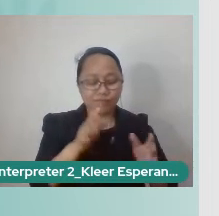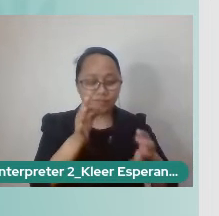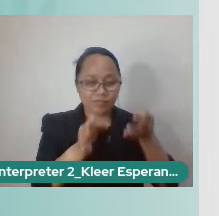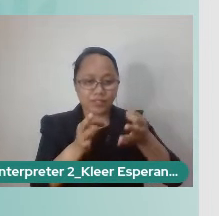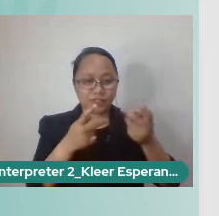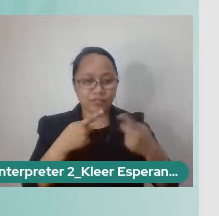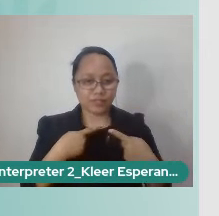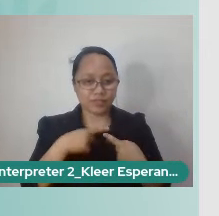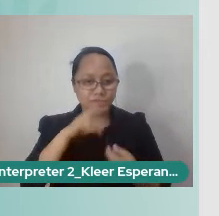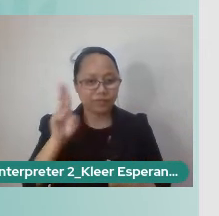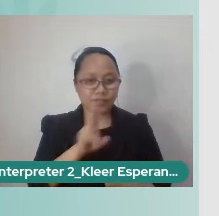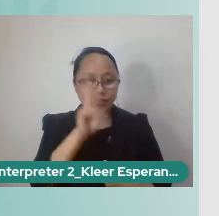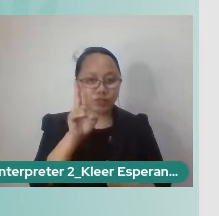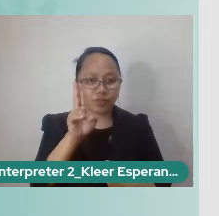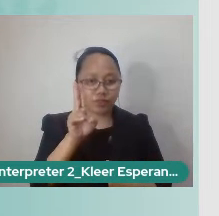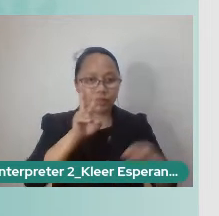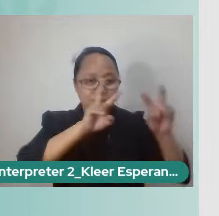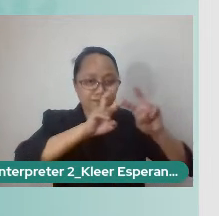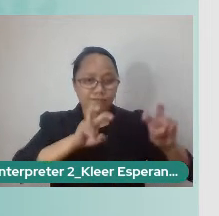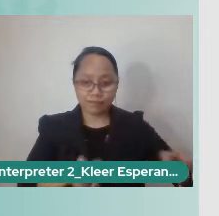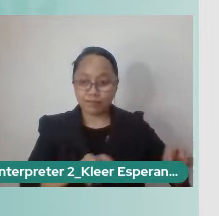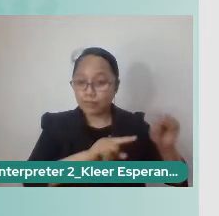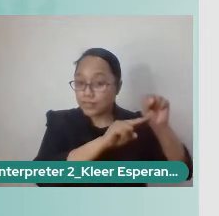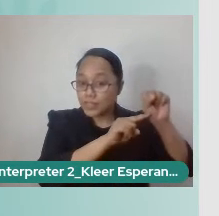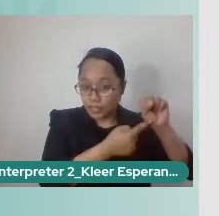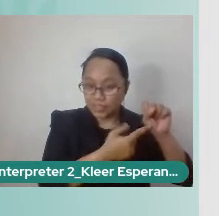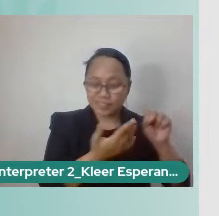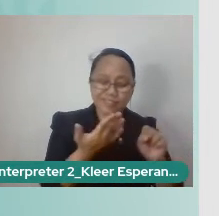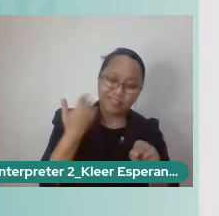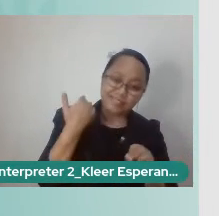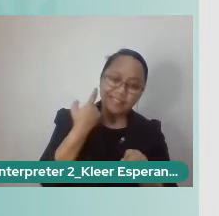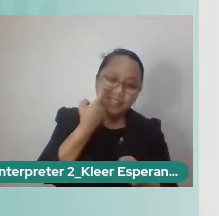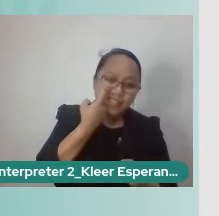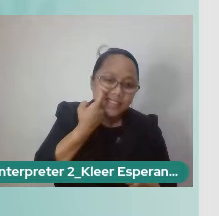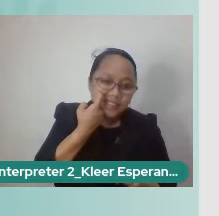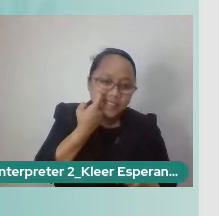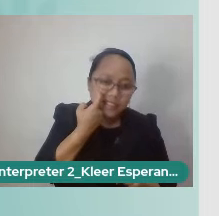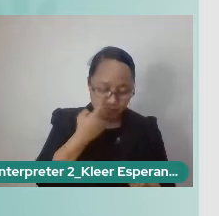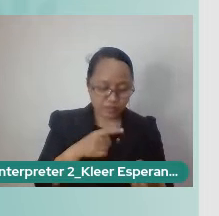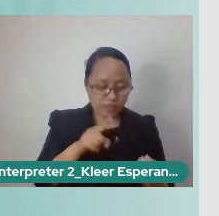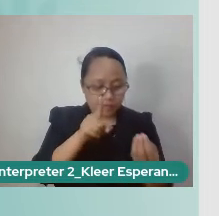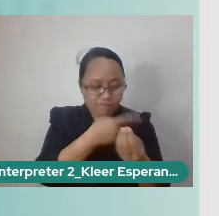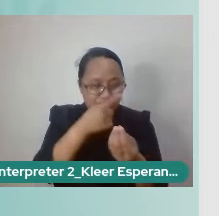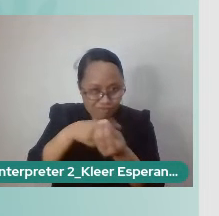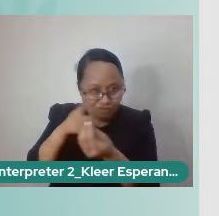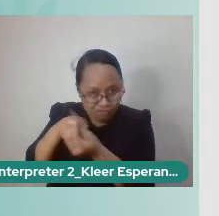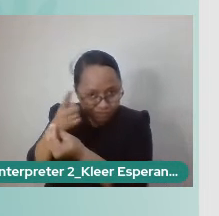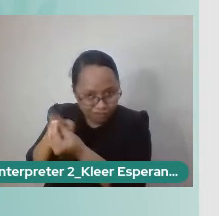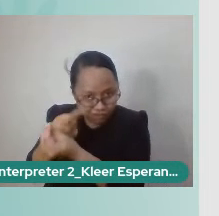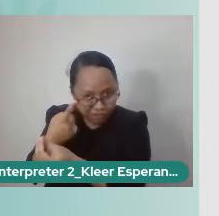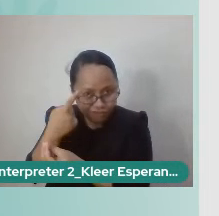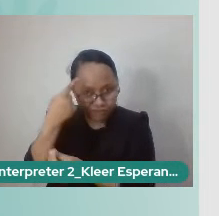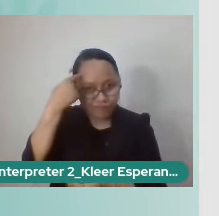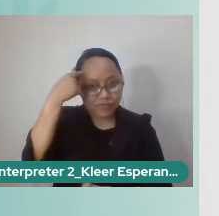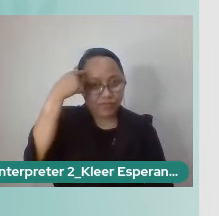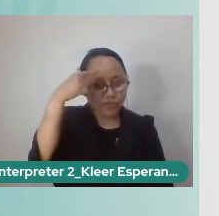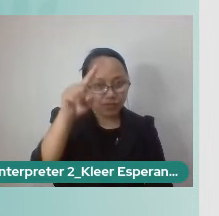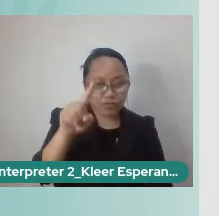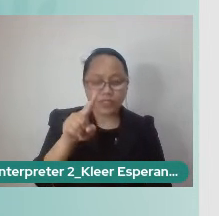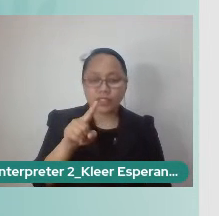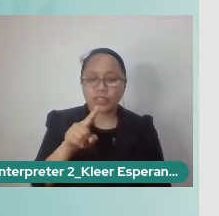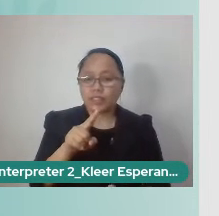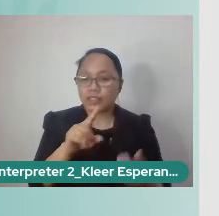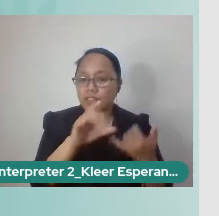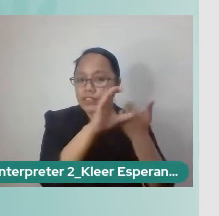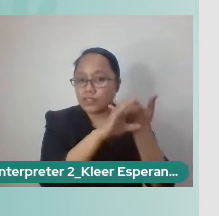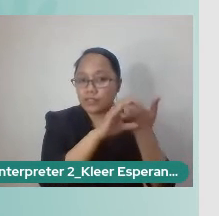what's positioned Australia to eliminate cervical cancer. And we have shown that Australia is actually on track to be the first country in the